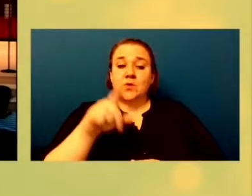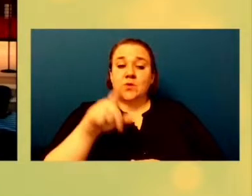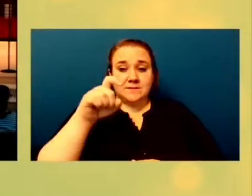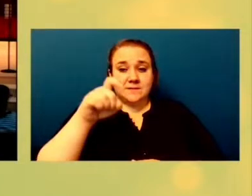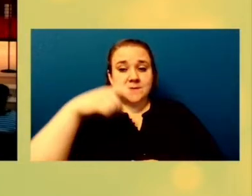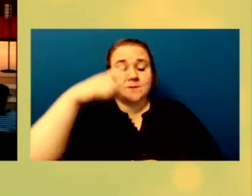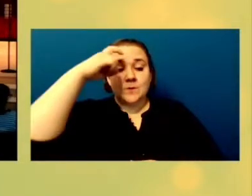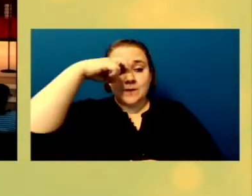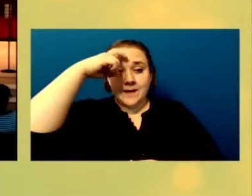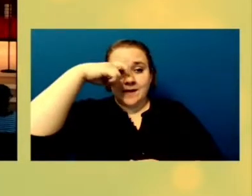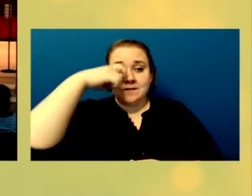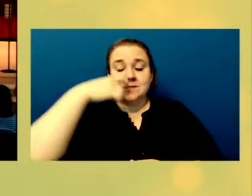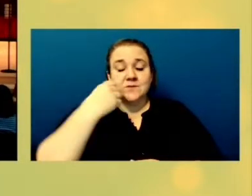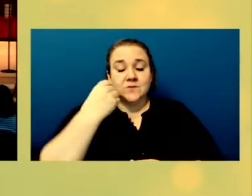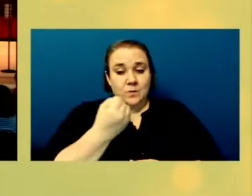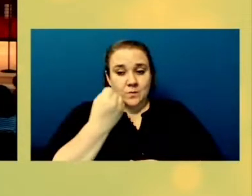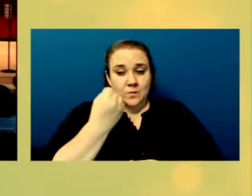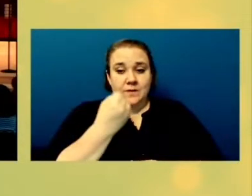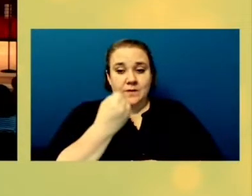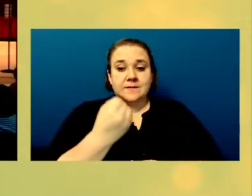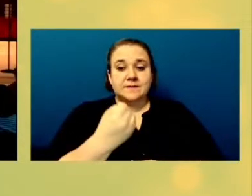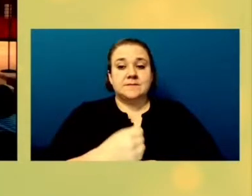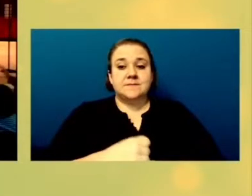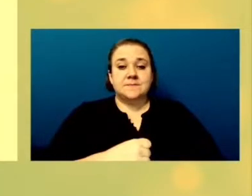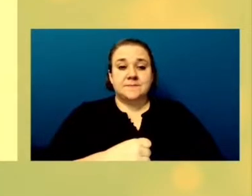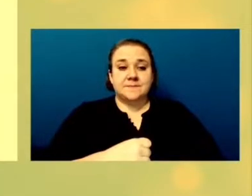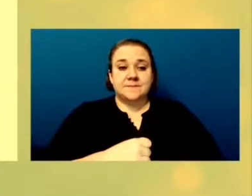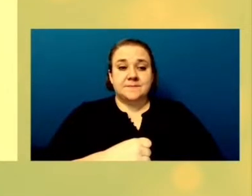fingers you can't hold,